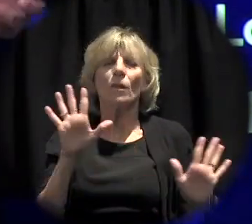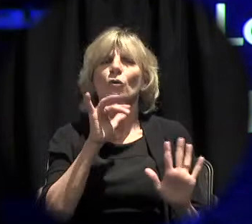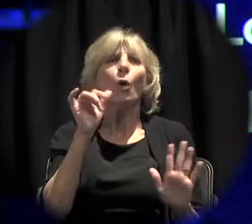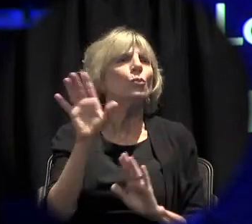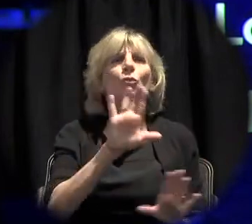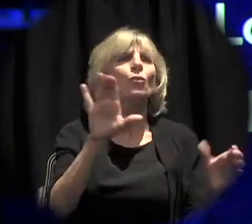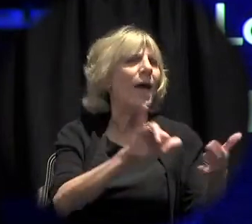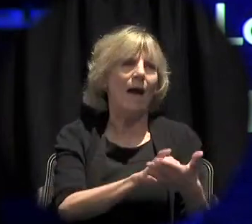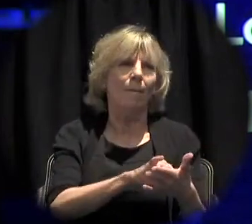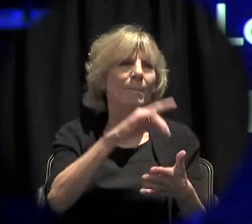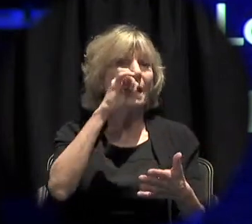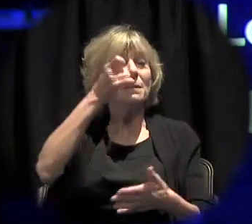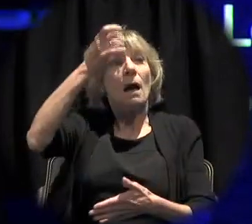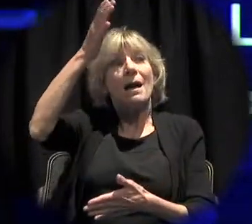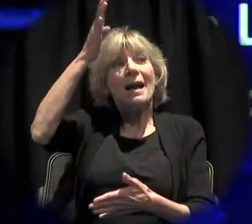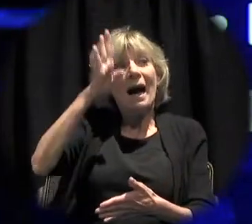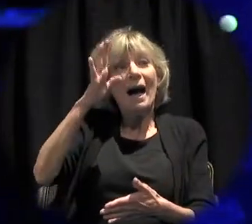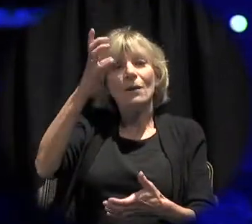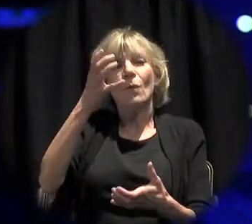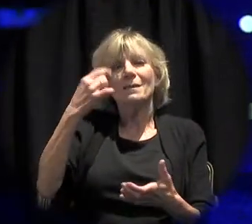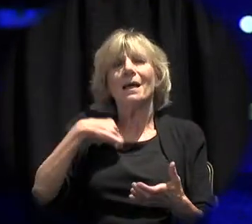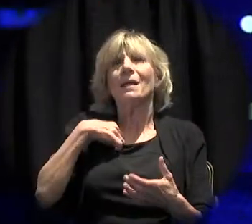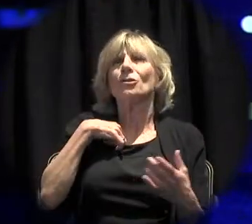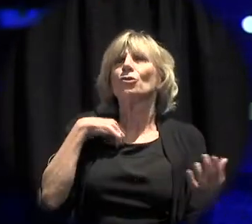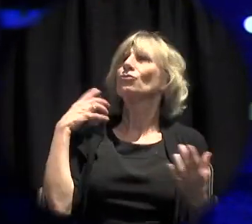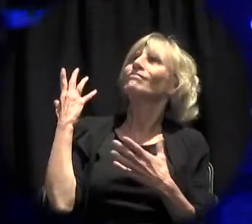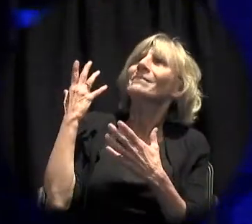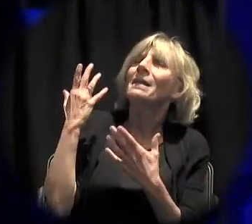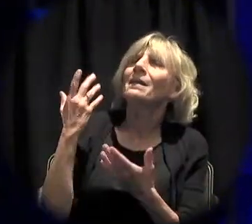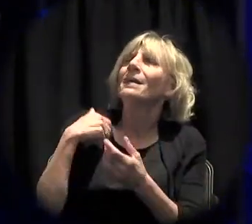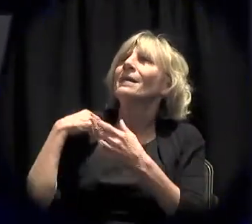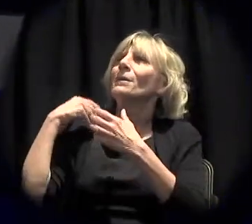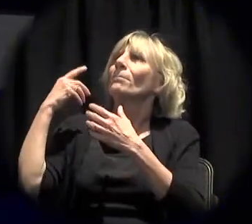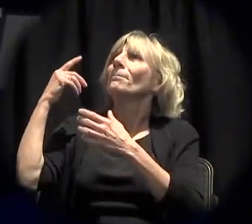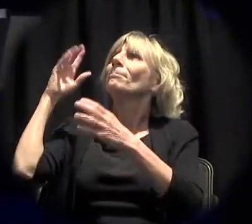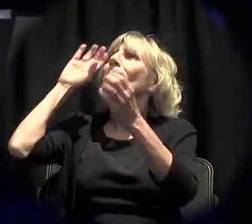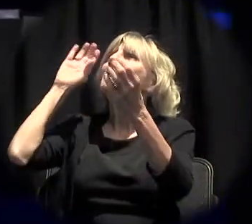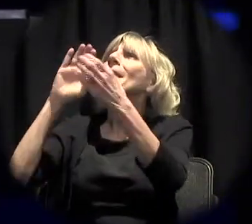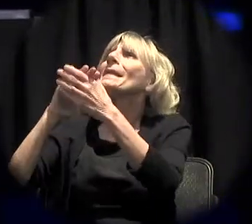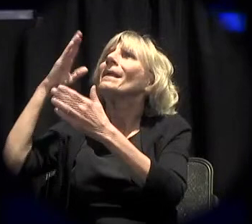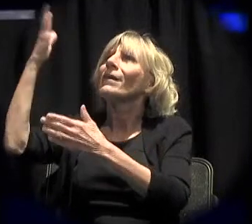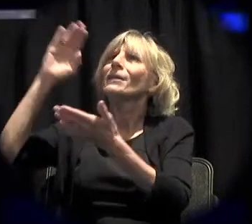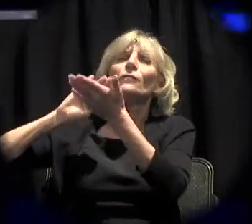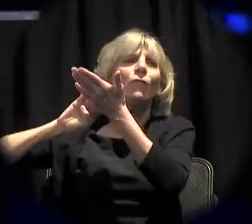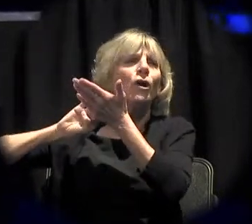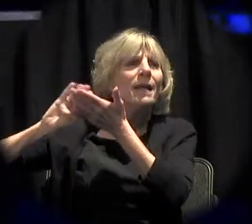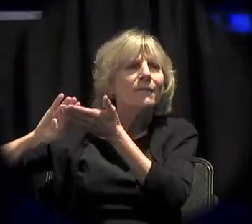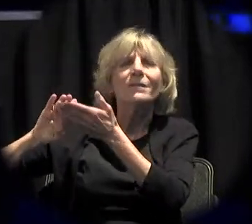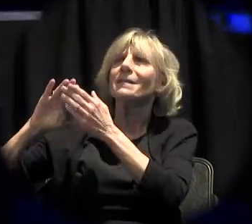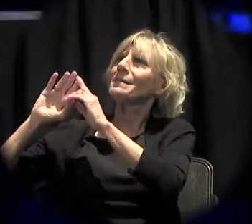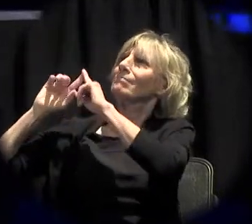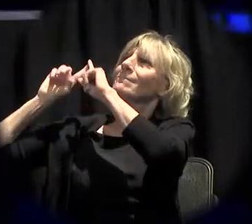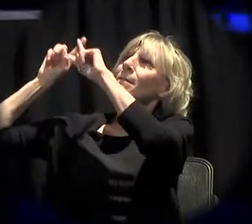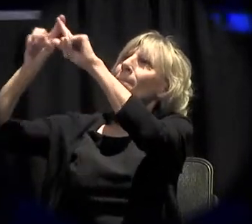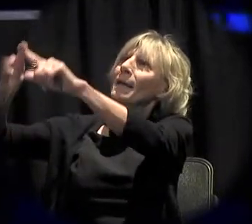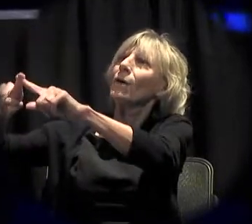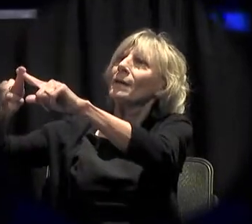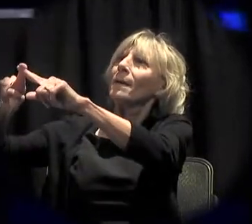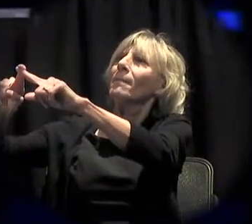anything. God wants us to lean into his forgiveness and use this as an opportunity for growth and change.